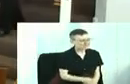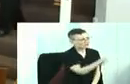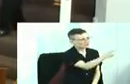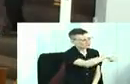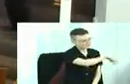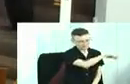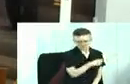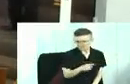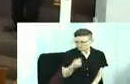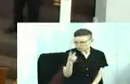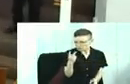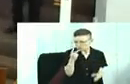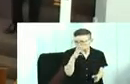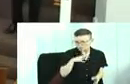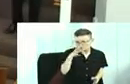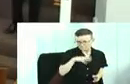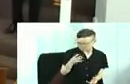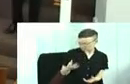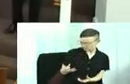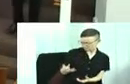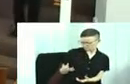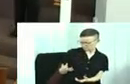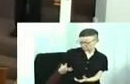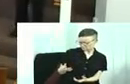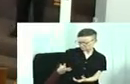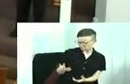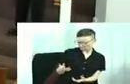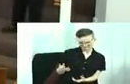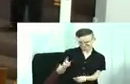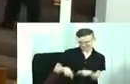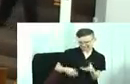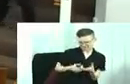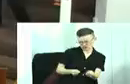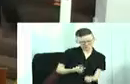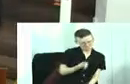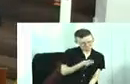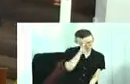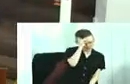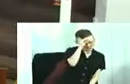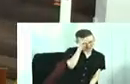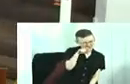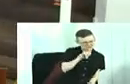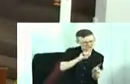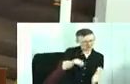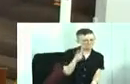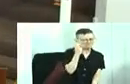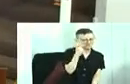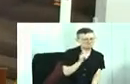from two women, and they can't quite trust it. And so a couple of guys have to go and check it out.